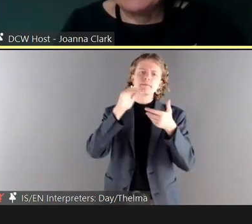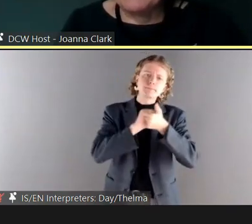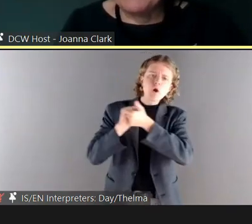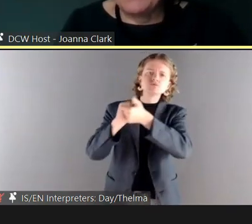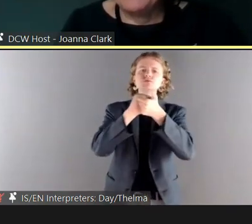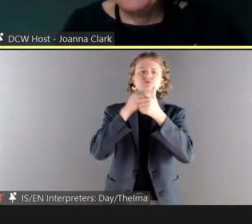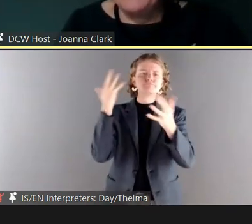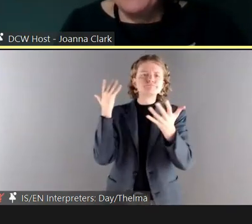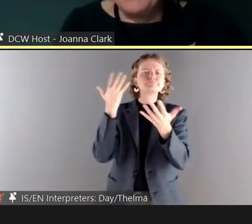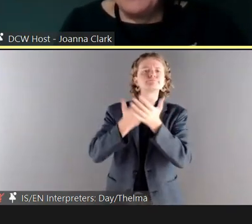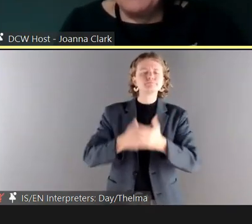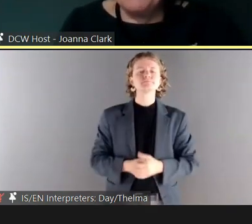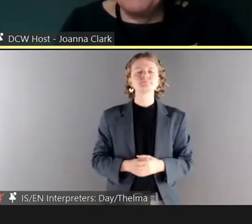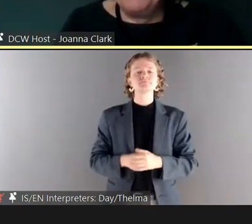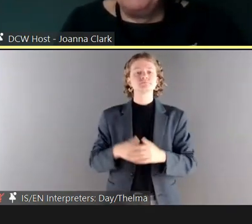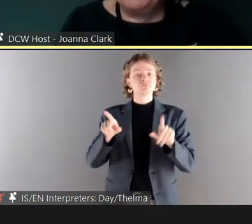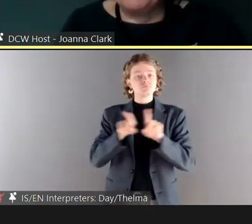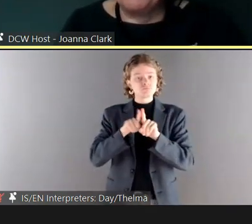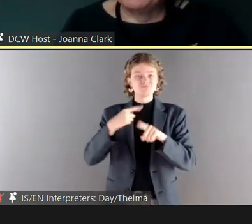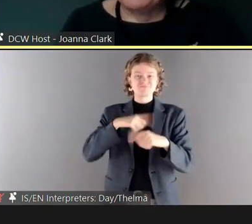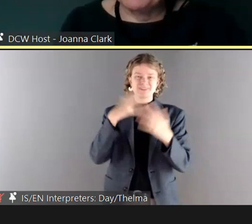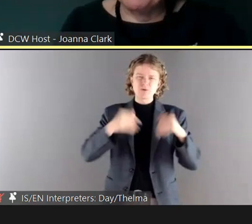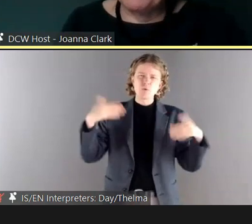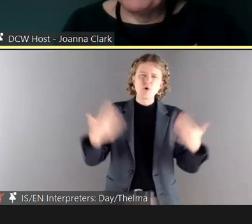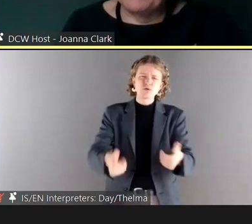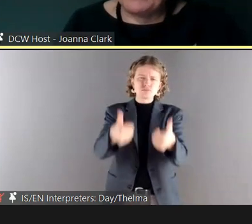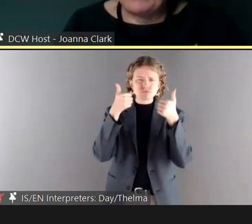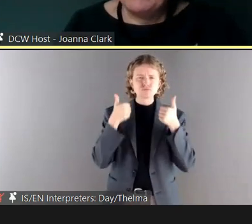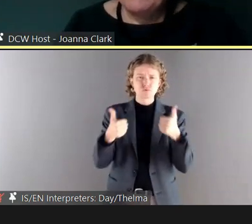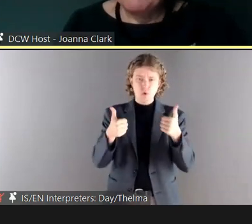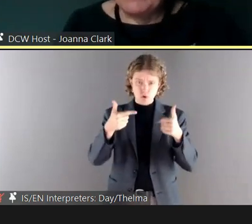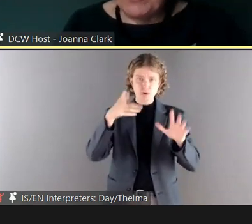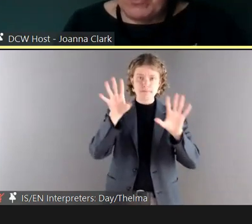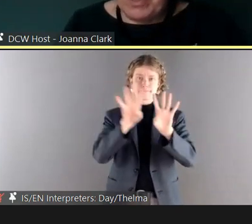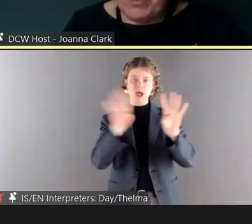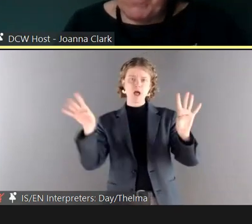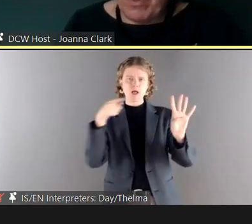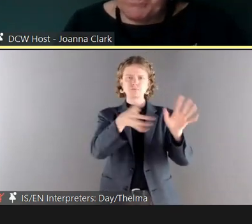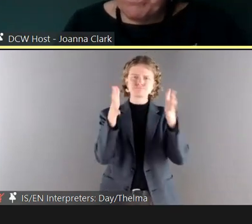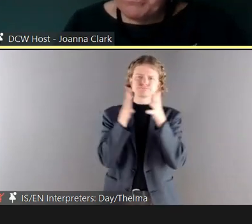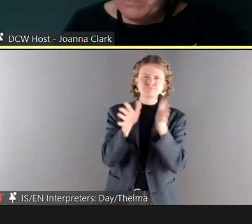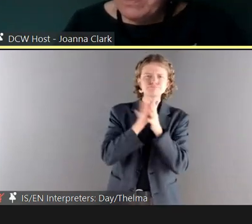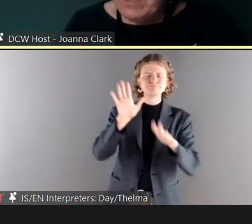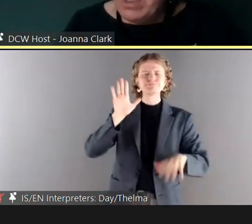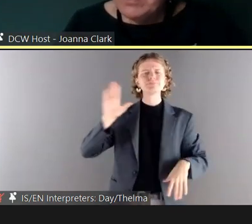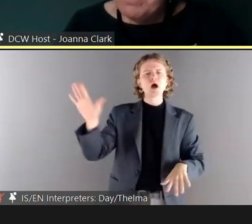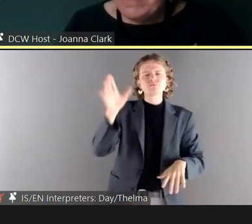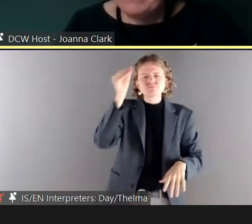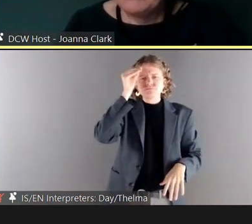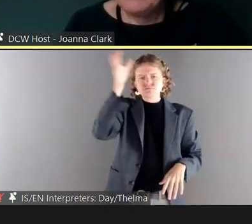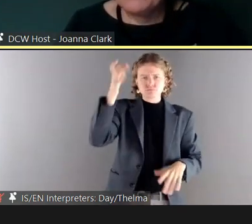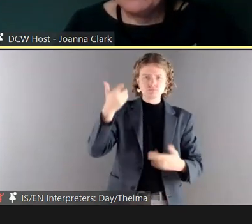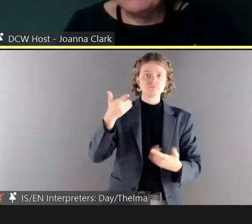really excellent panel who are going to contribute their rich knowledge from